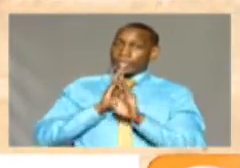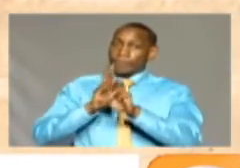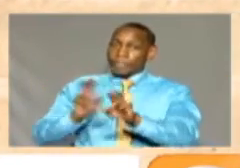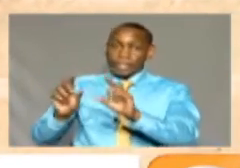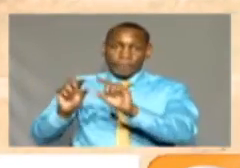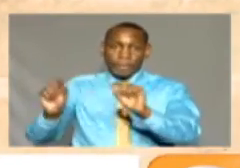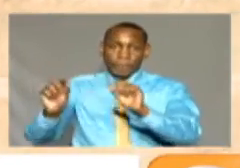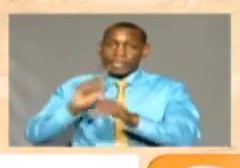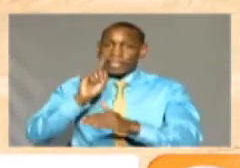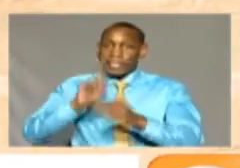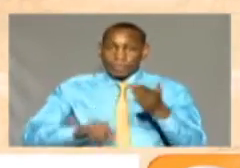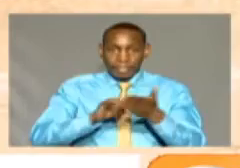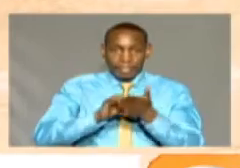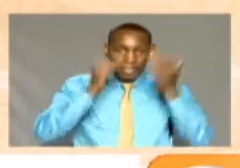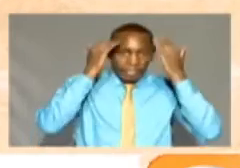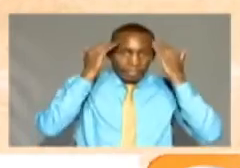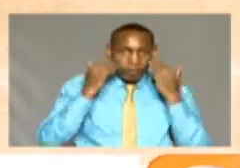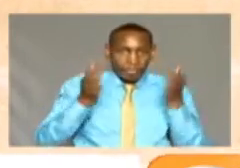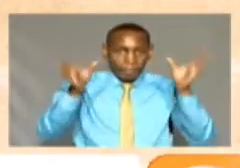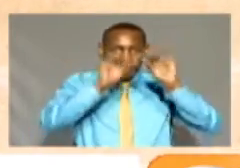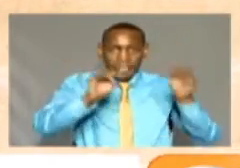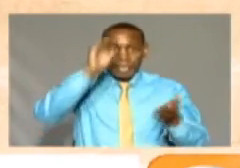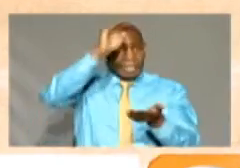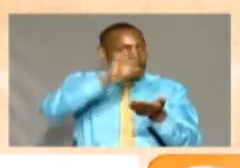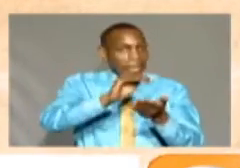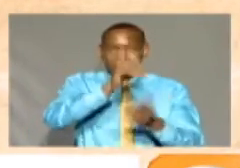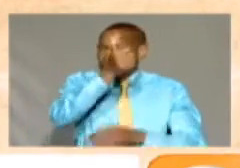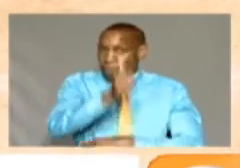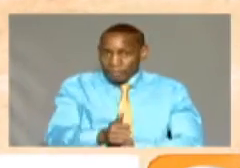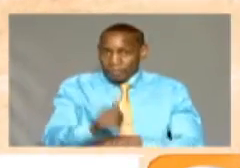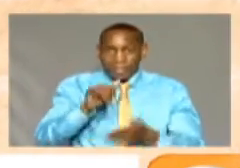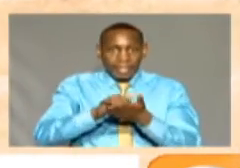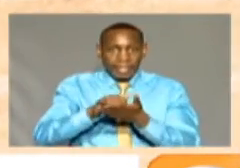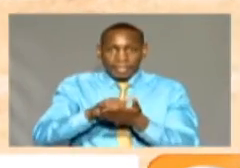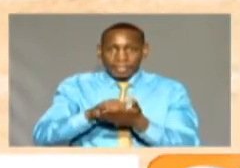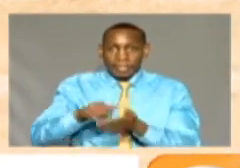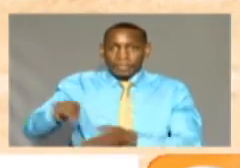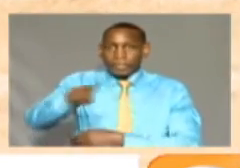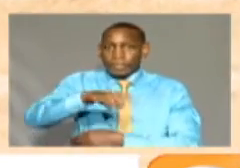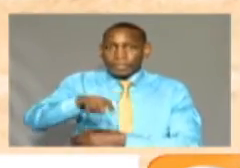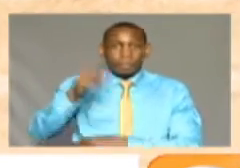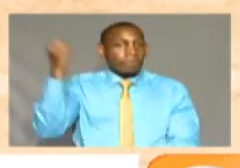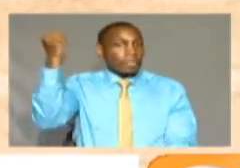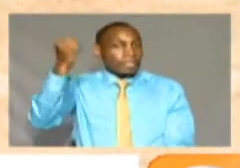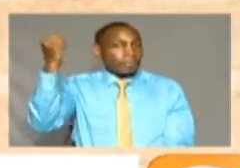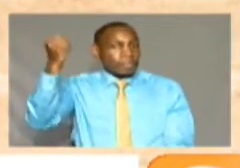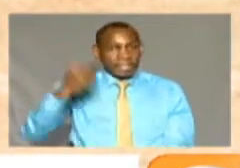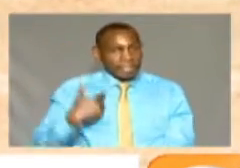said that the judiciary budget has not been cut and that we are playing politics.